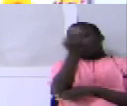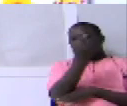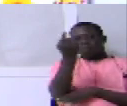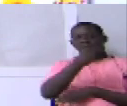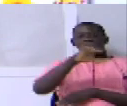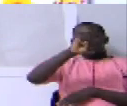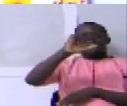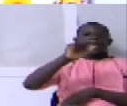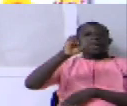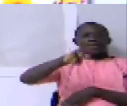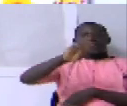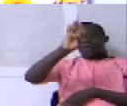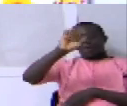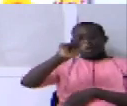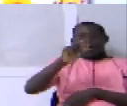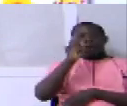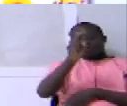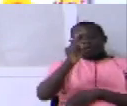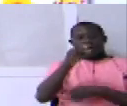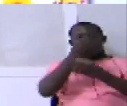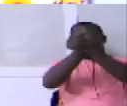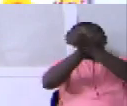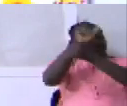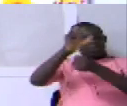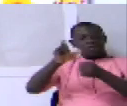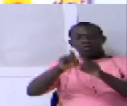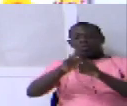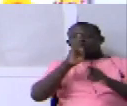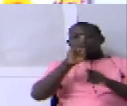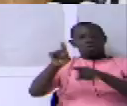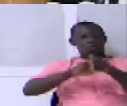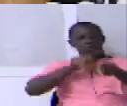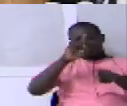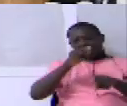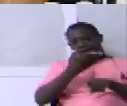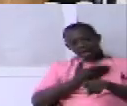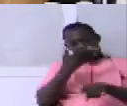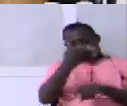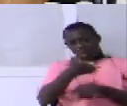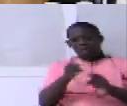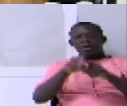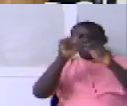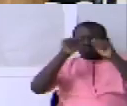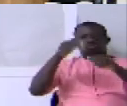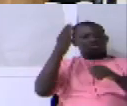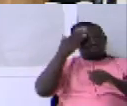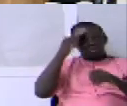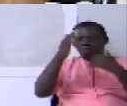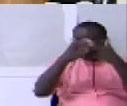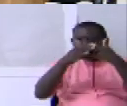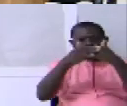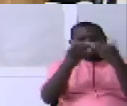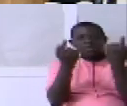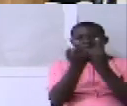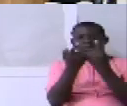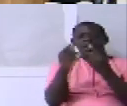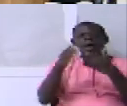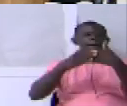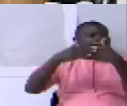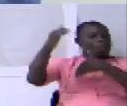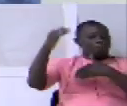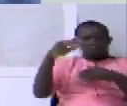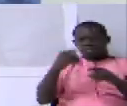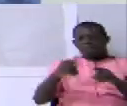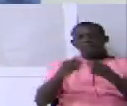manke Sambadoro ba fango damandi. Kaso kono nkolu men metaje asekeno ulufangulu si kululong men sitambi kaso do kula